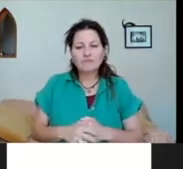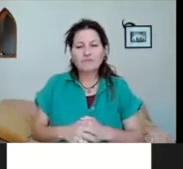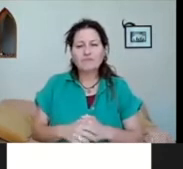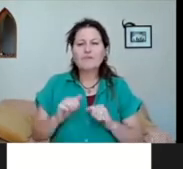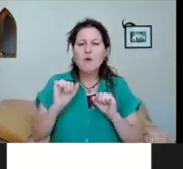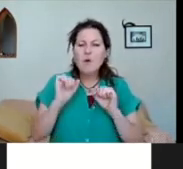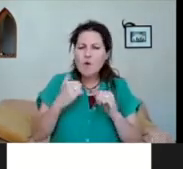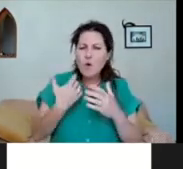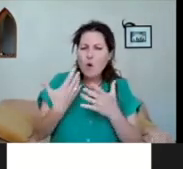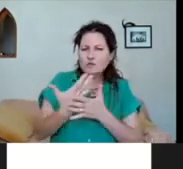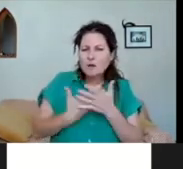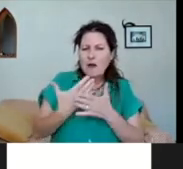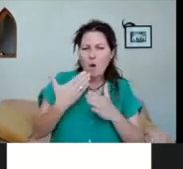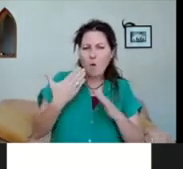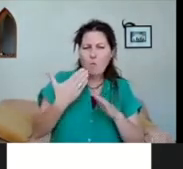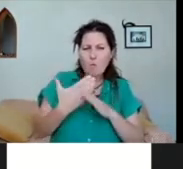presentation,